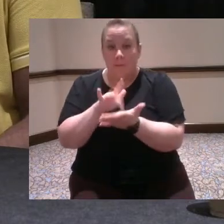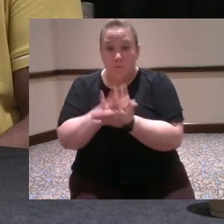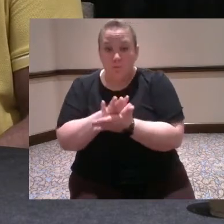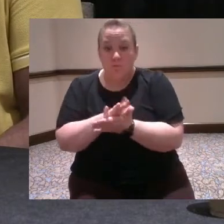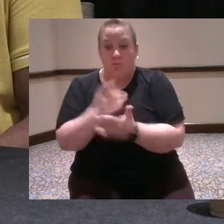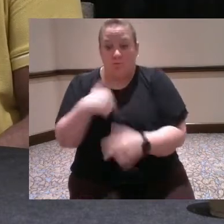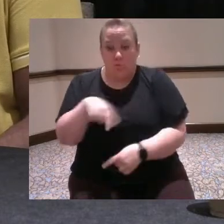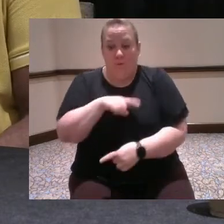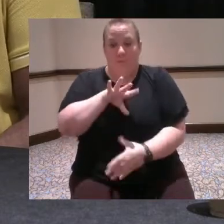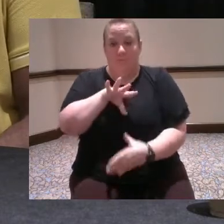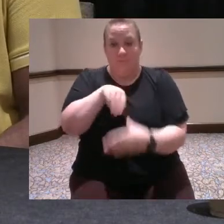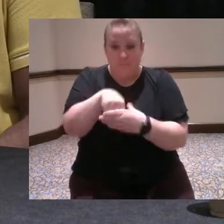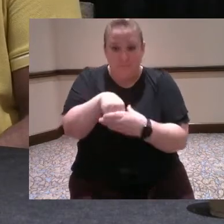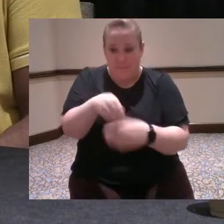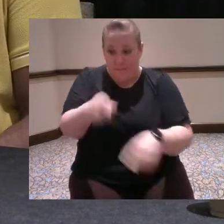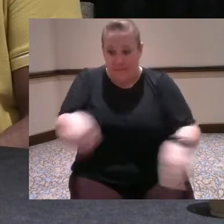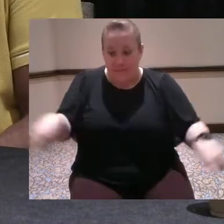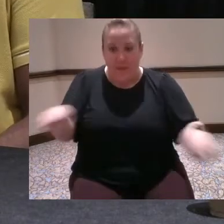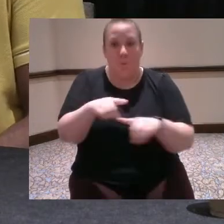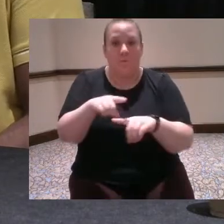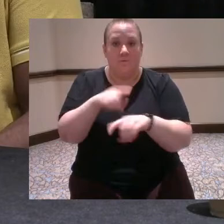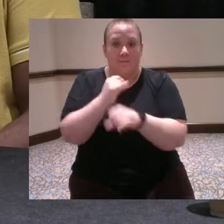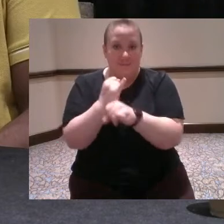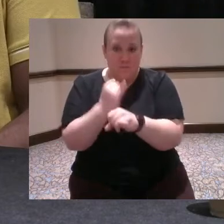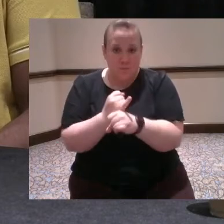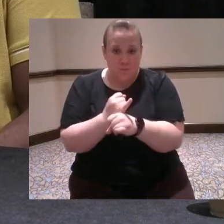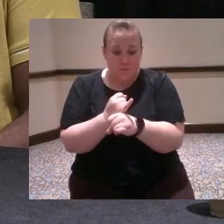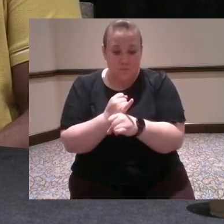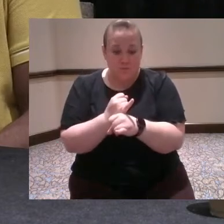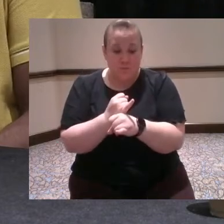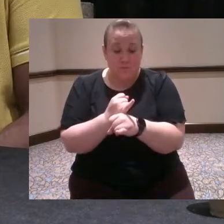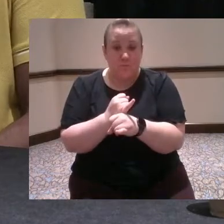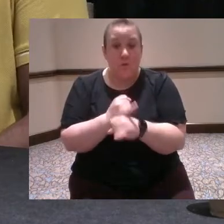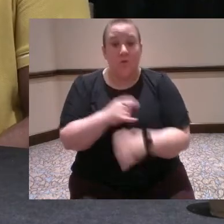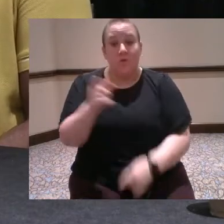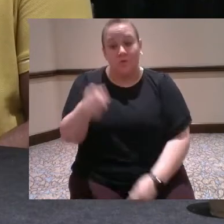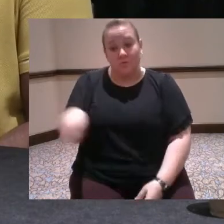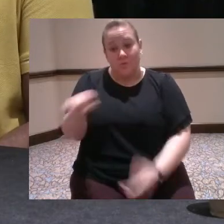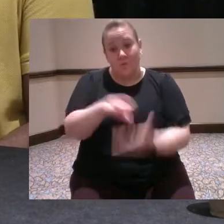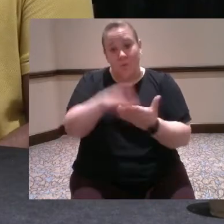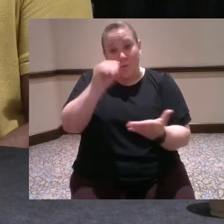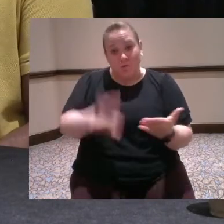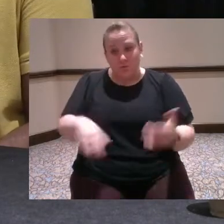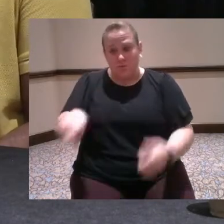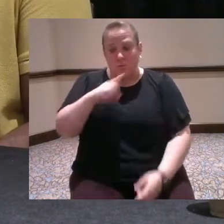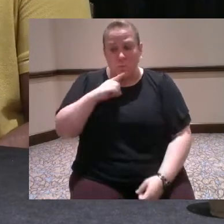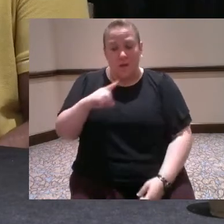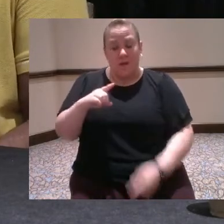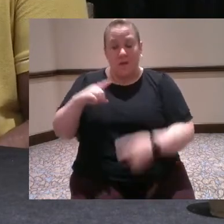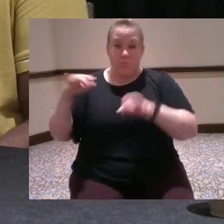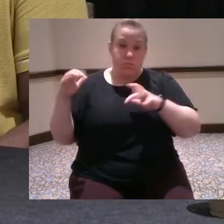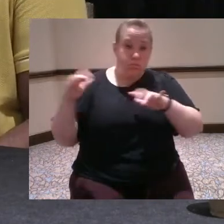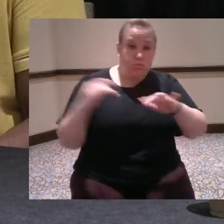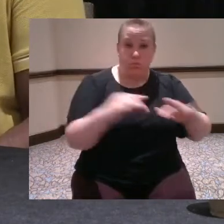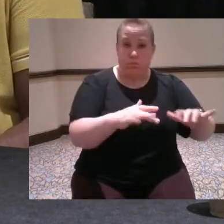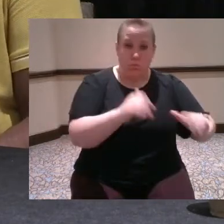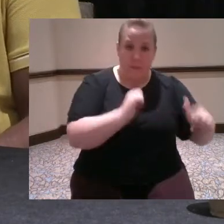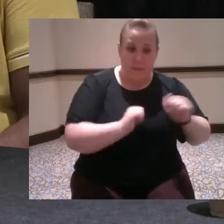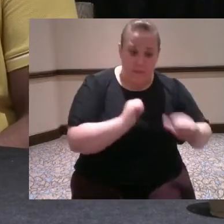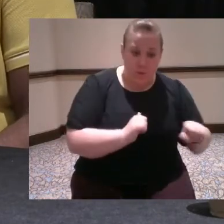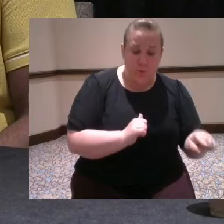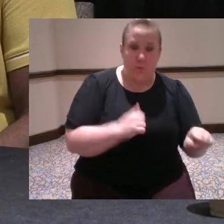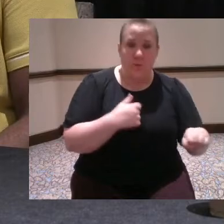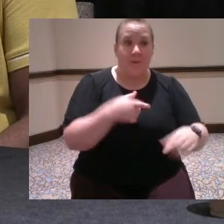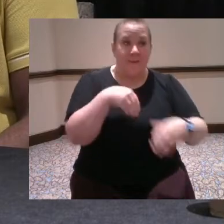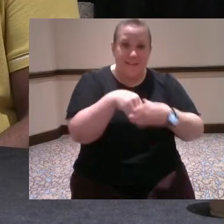inside of those institutions, and you'll find that those students flock to the theater. They